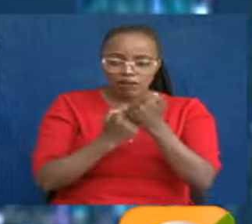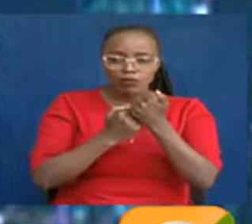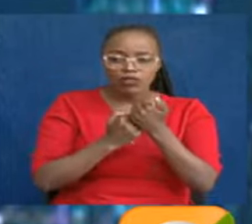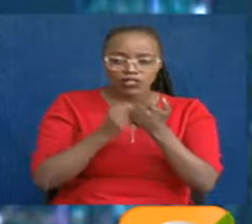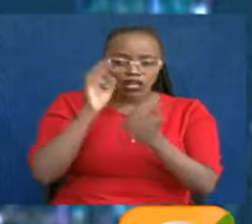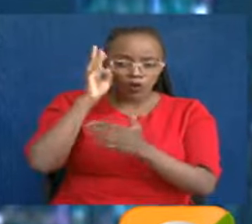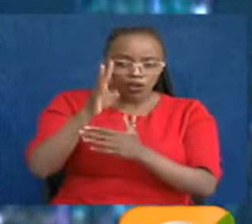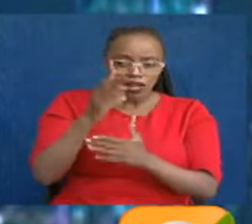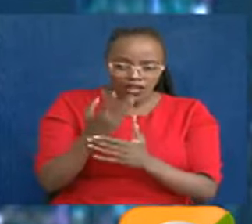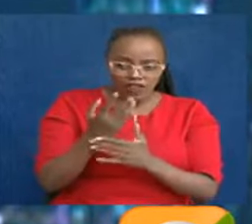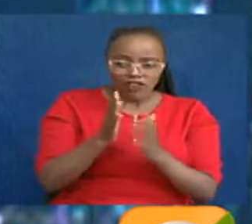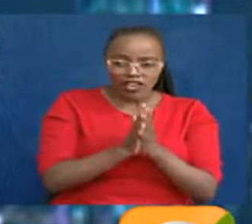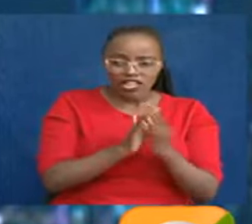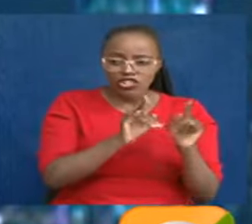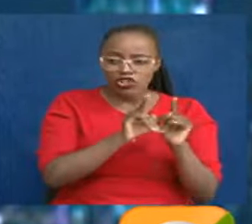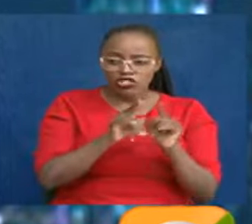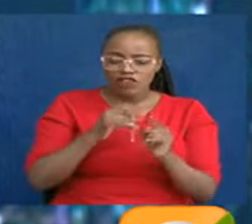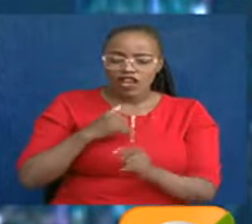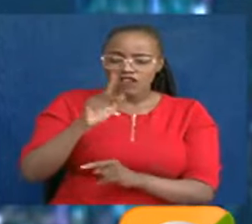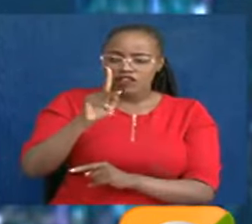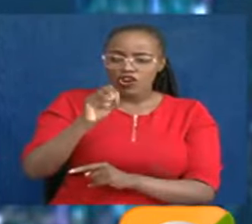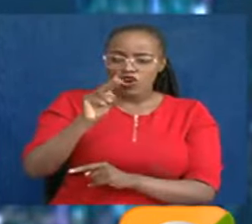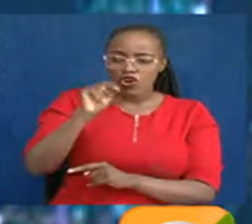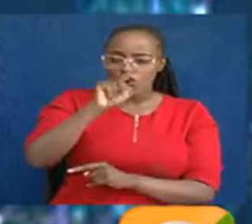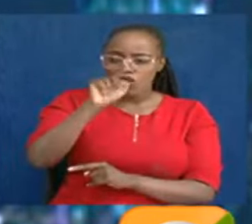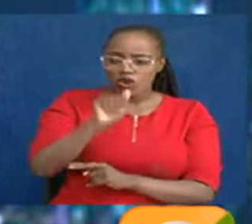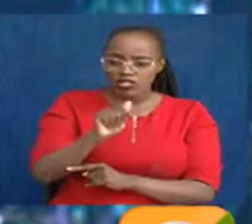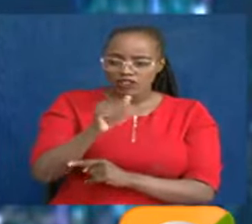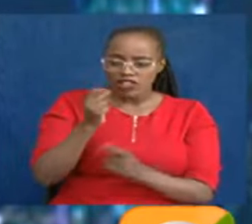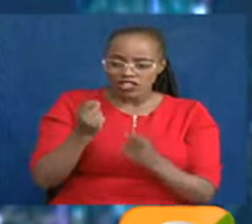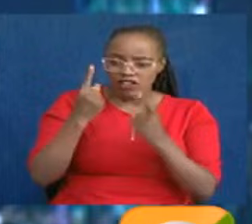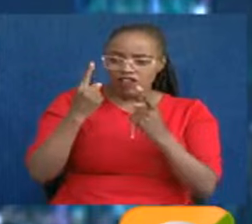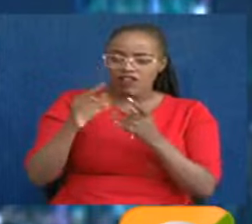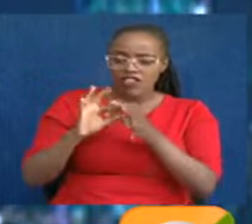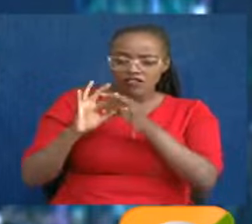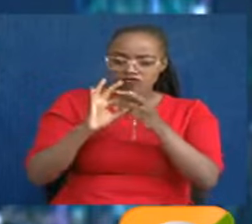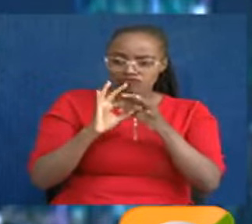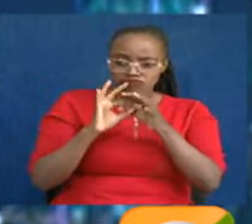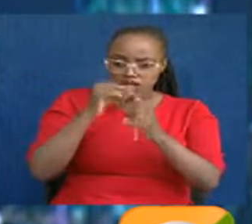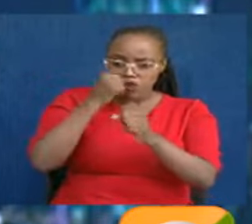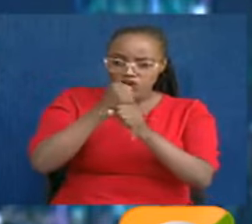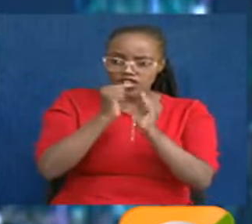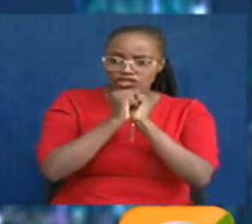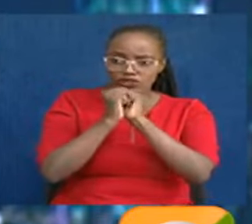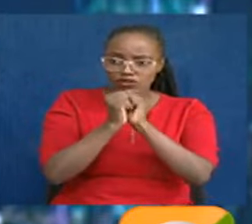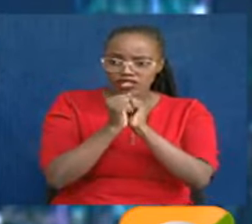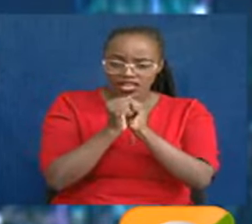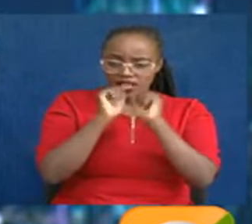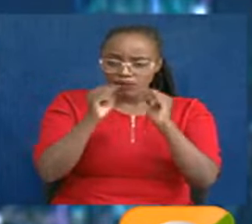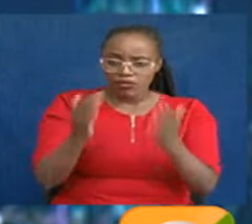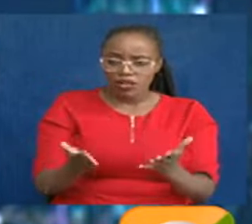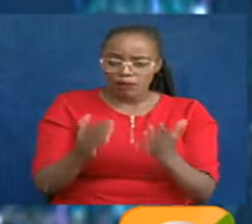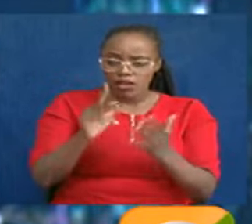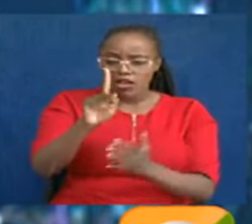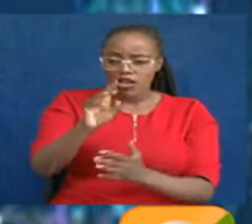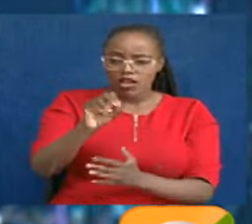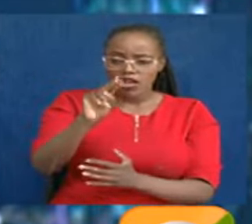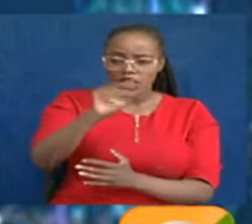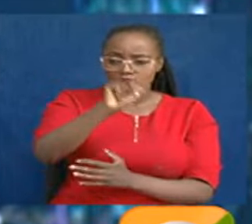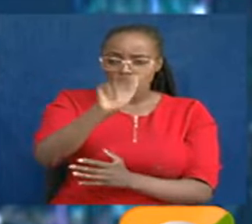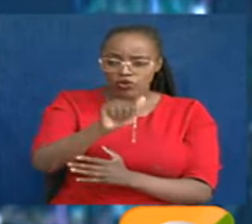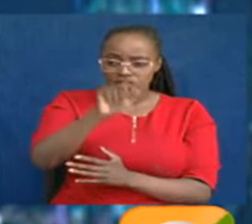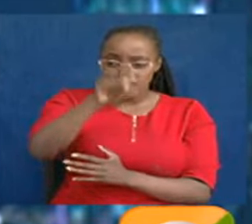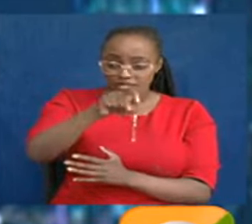and Digital Economy, and we visited Konza yesterday. Obviously there are some synergies that we can put forward and the environment in Konza, which I believe would